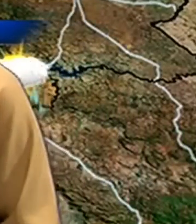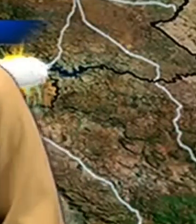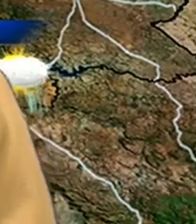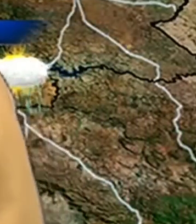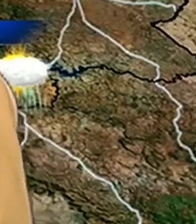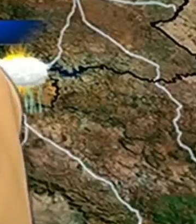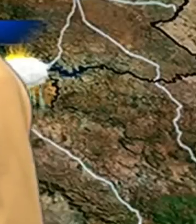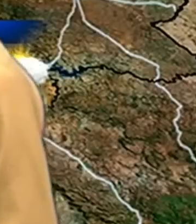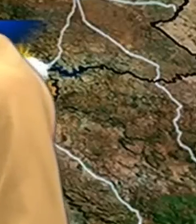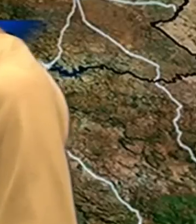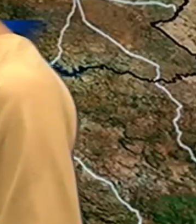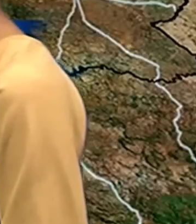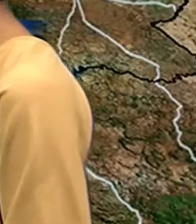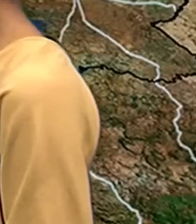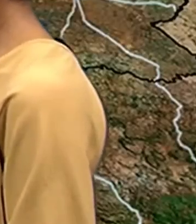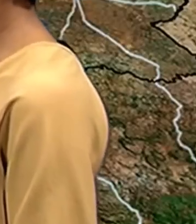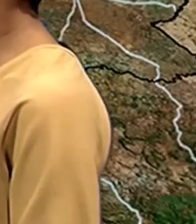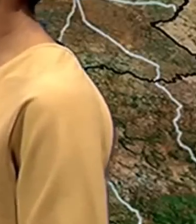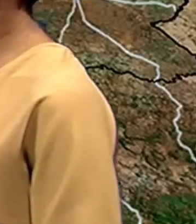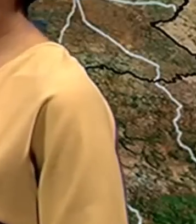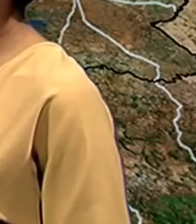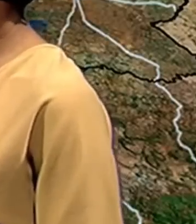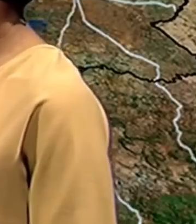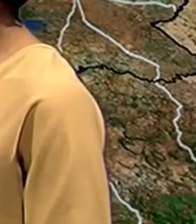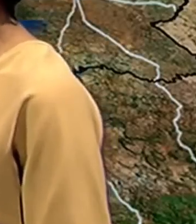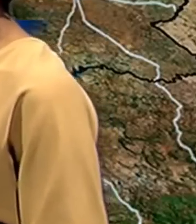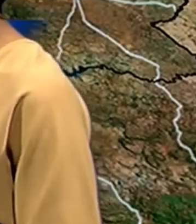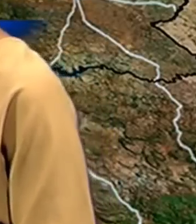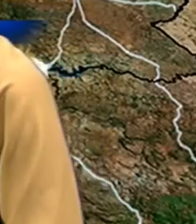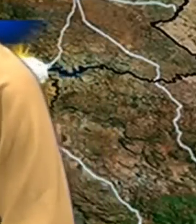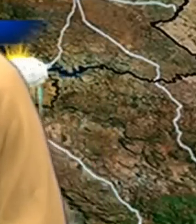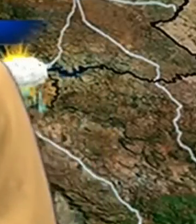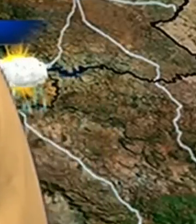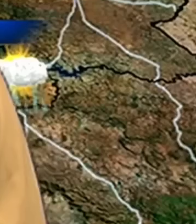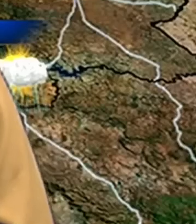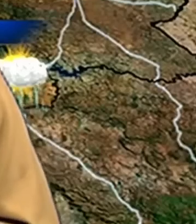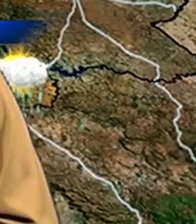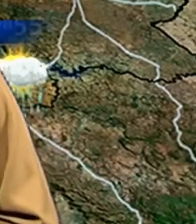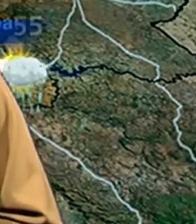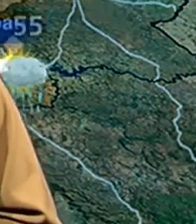di le 5 go ya go di le 14 Sutherland ka grata le lefela